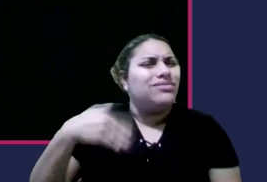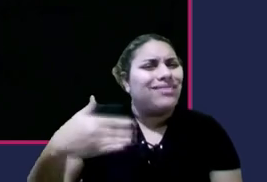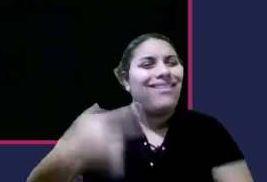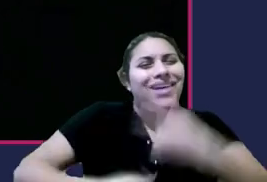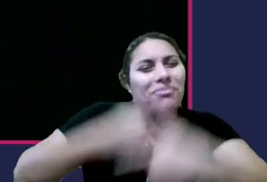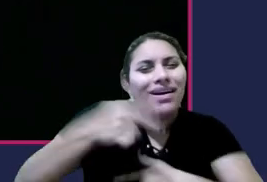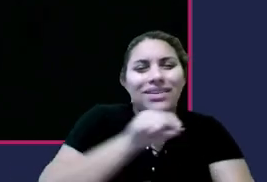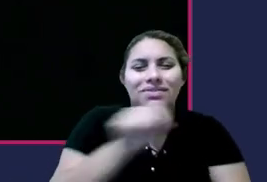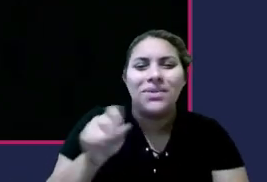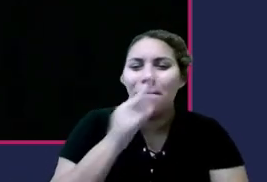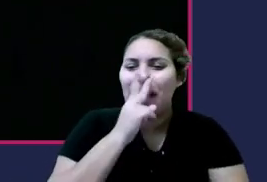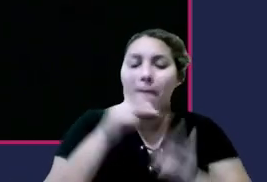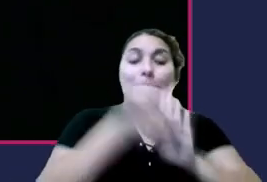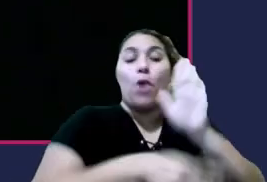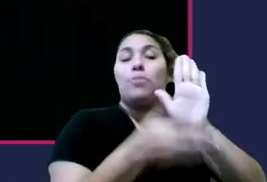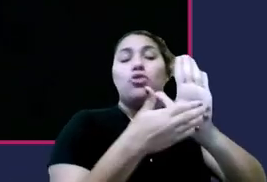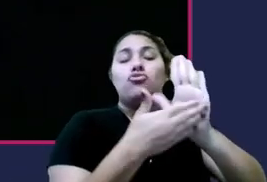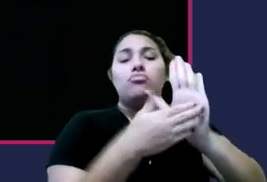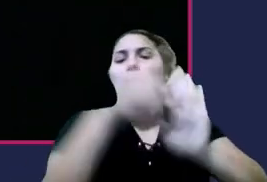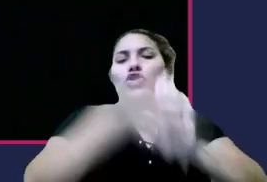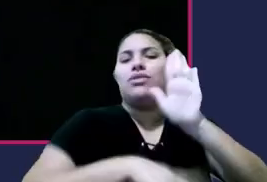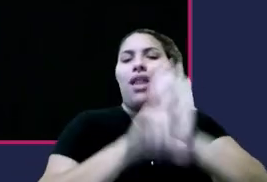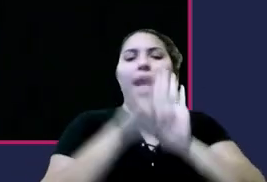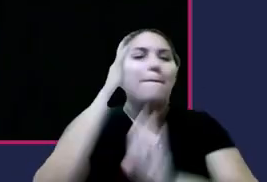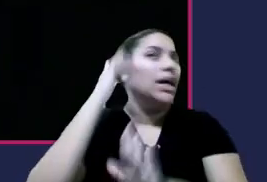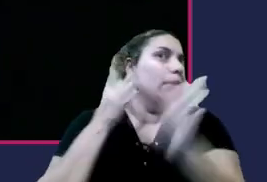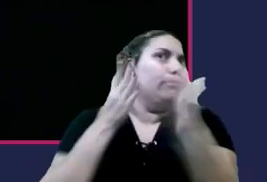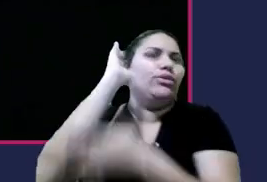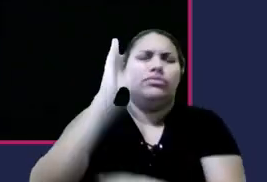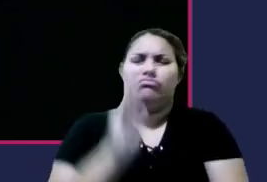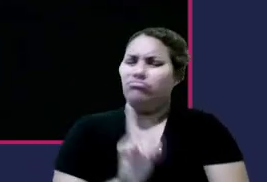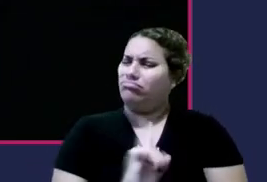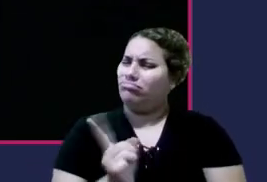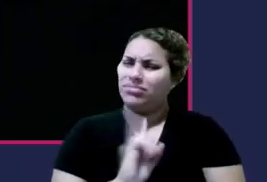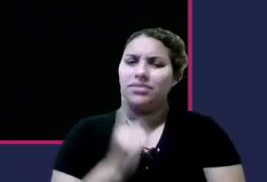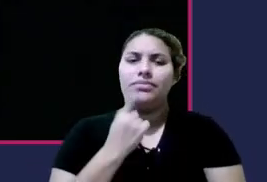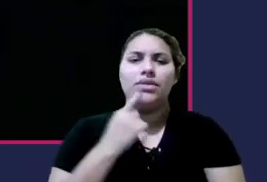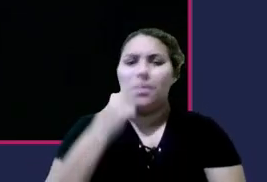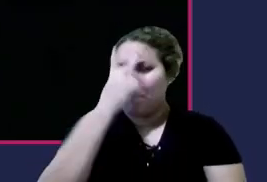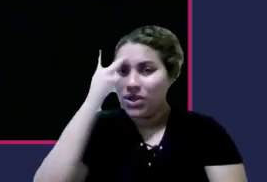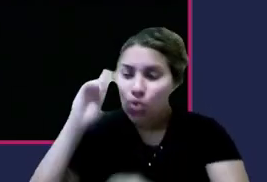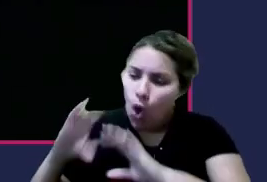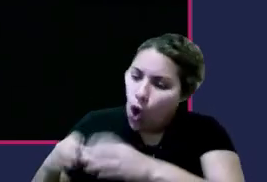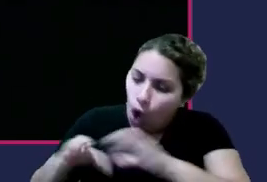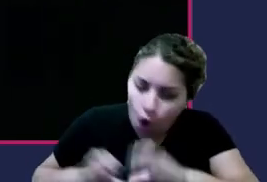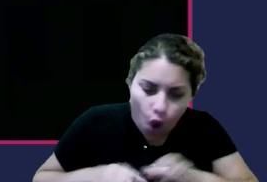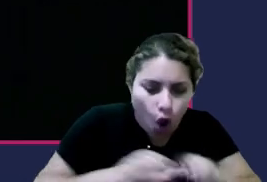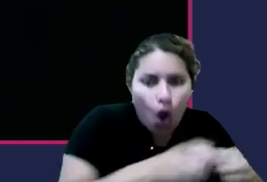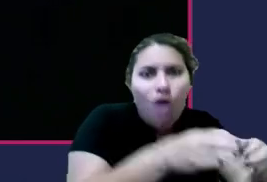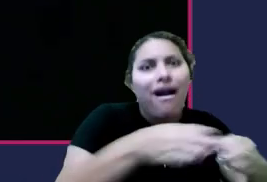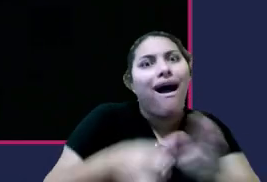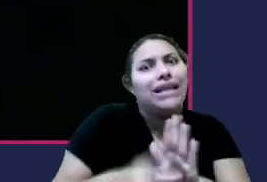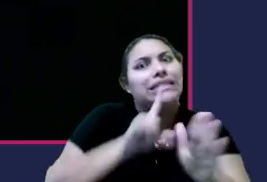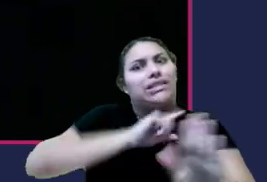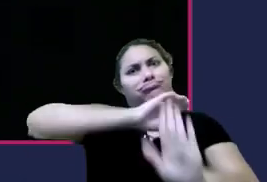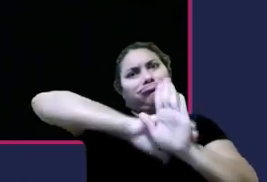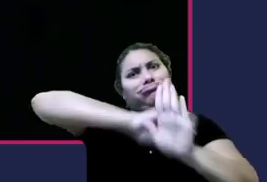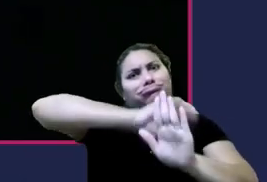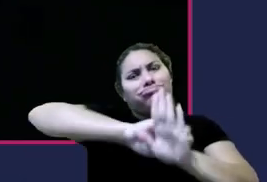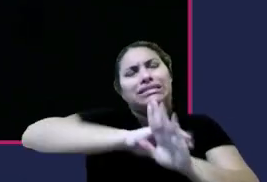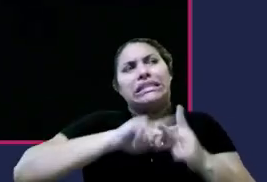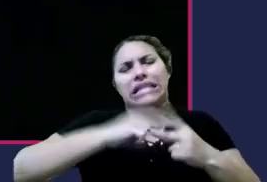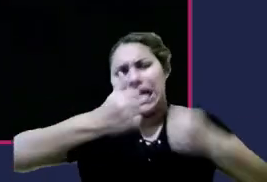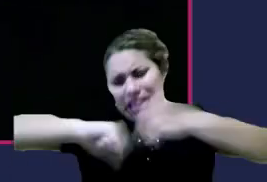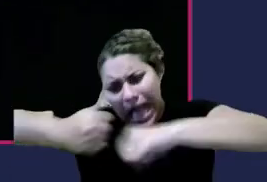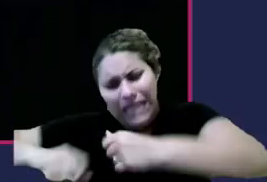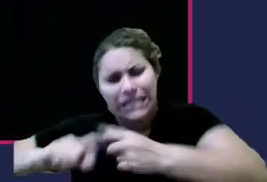the day-to-day work, you only propose a bill and you're going to approve this tomorrow. No, it doesn't work